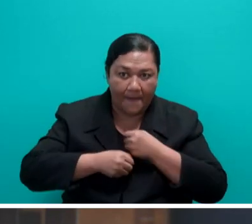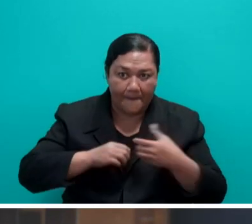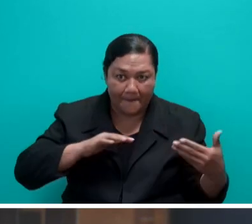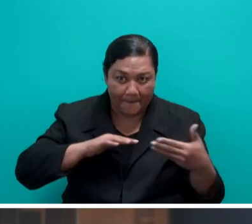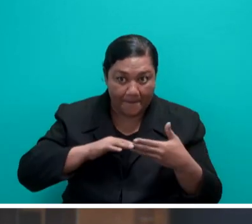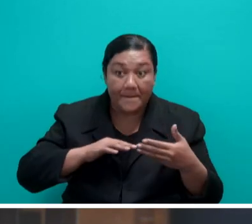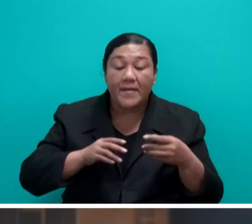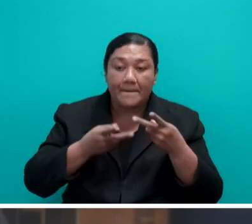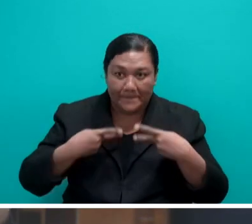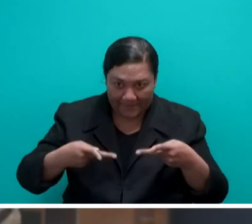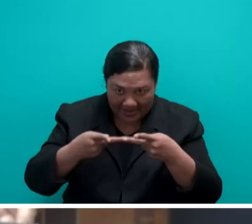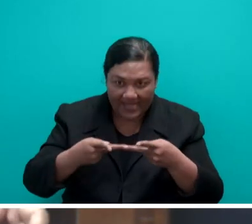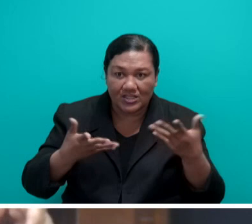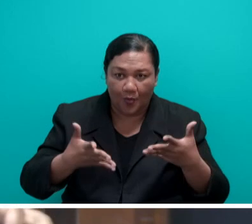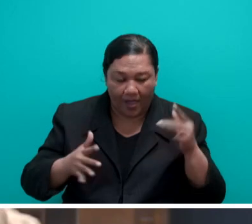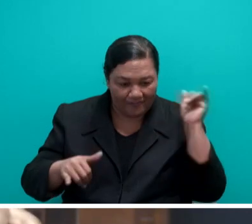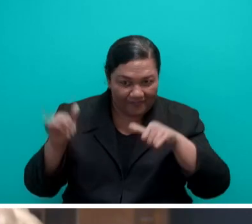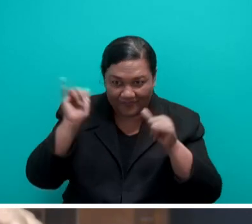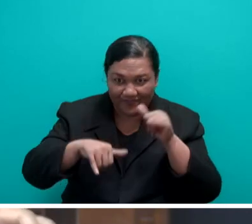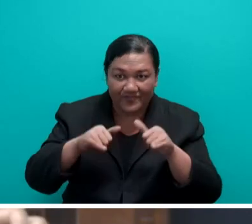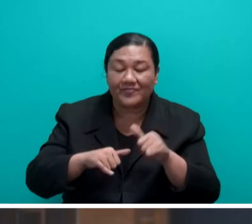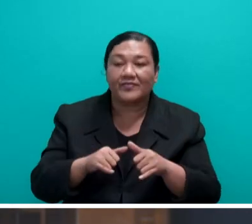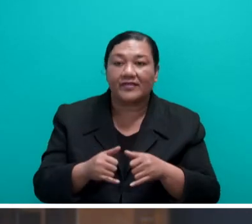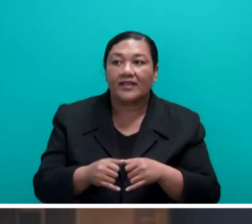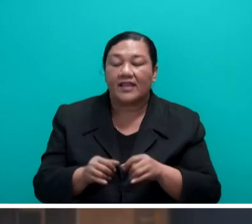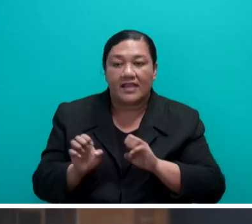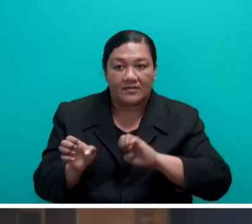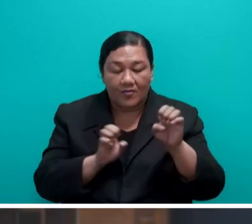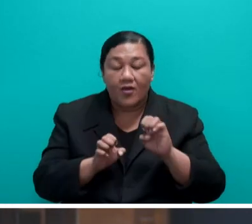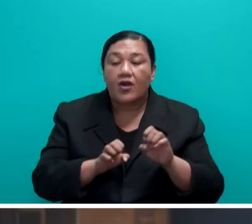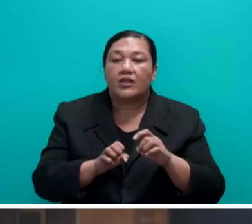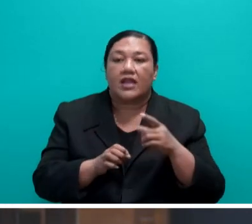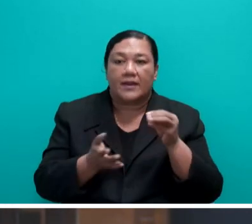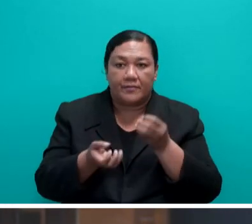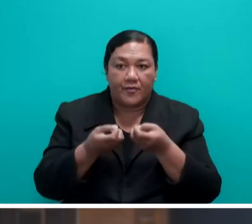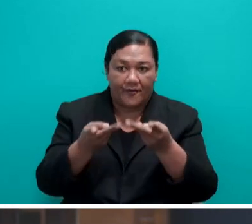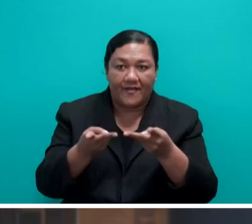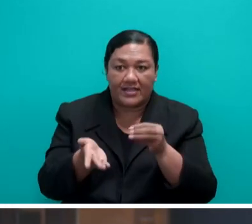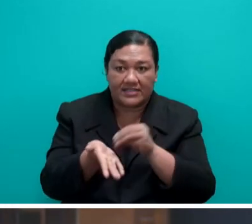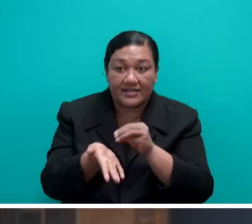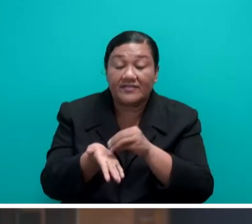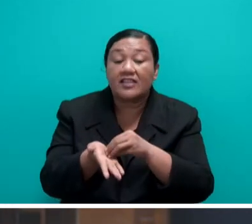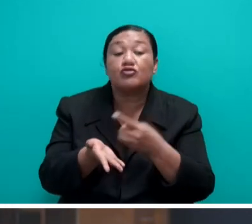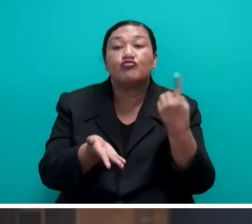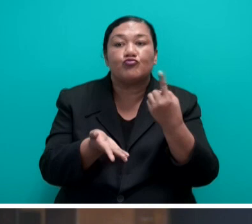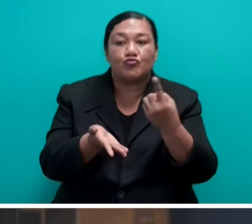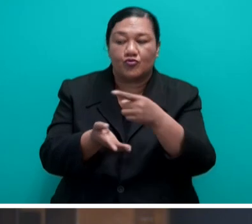entry, transshipment port, and provide services to the Pacific fishing